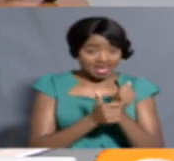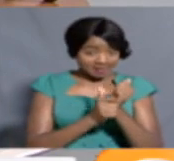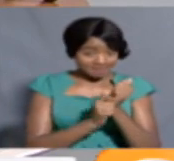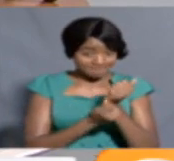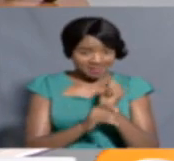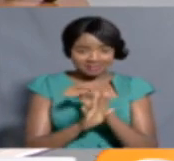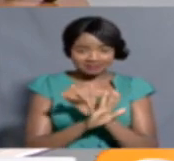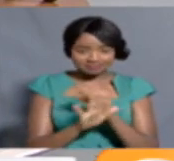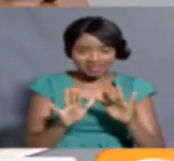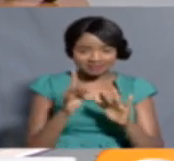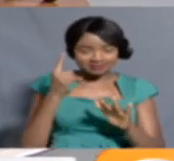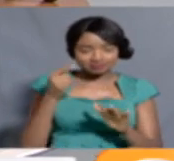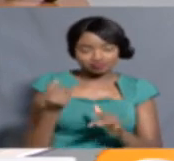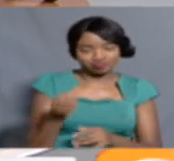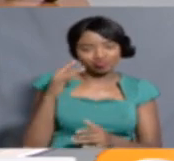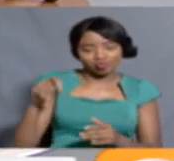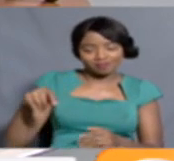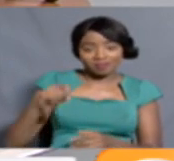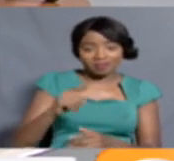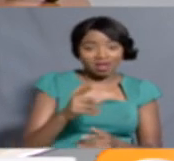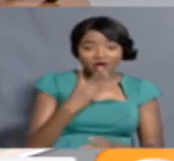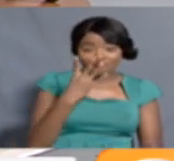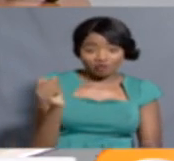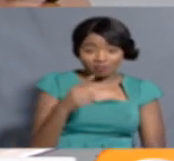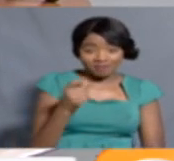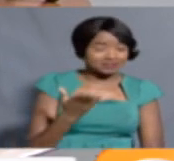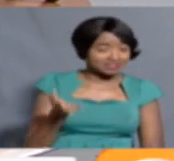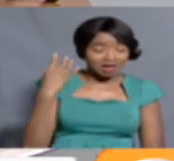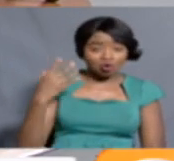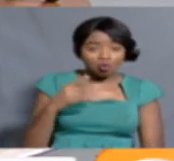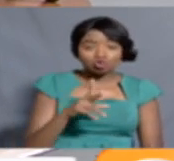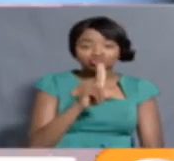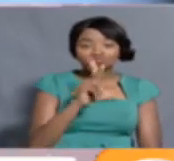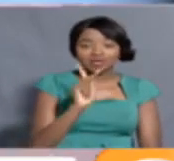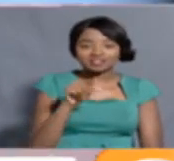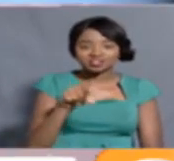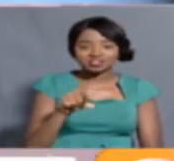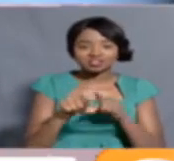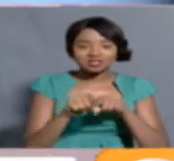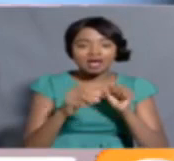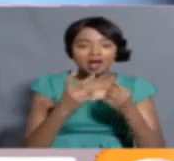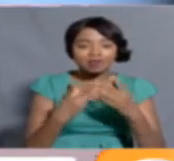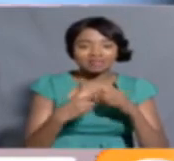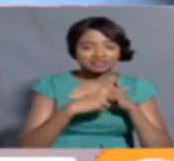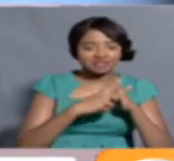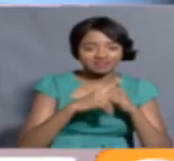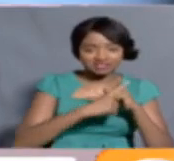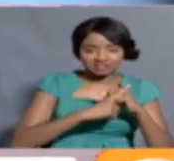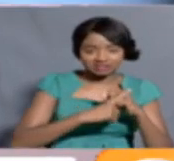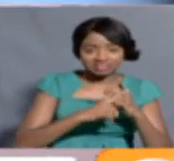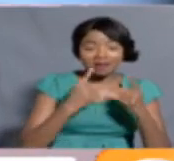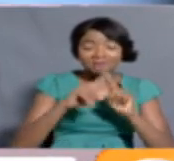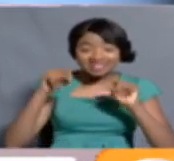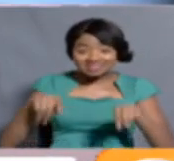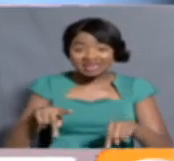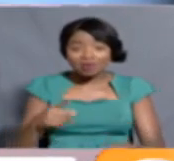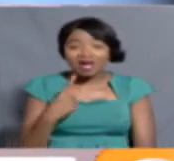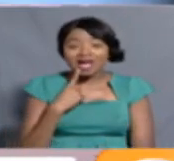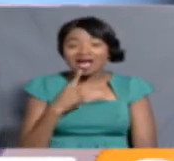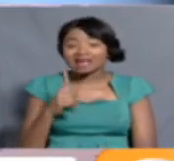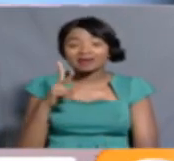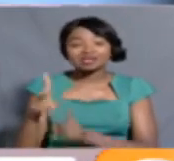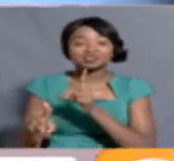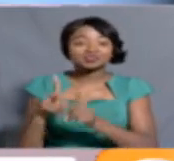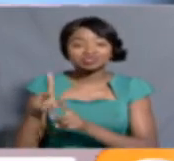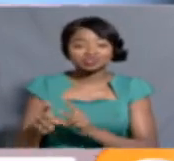ago, 2 kilogram packet of maize flour was at 86 shillings. It is now at 122 shillings. Of course, the minister said, oh, we have enough. We have